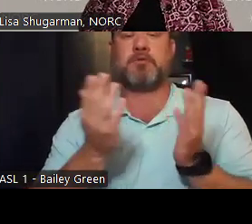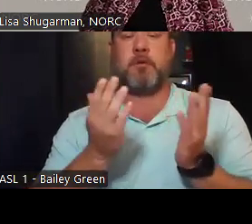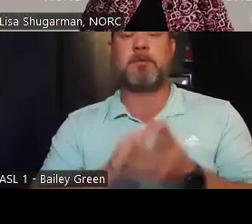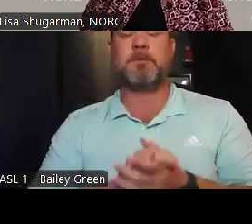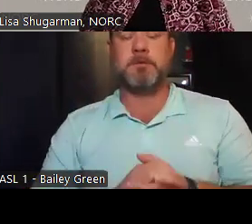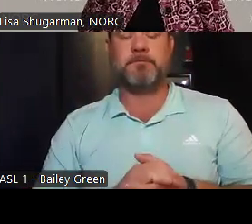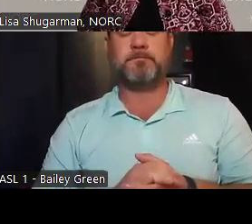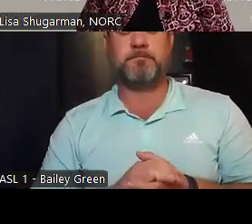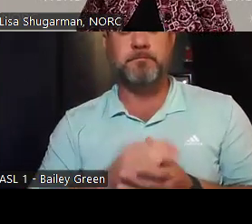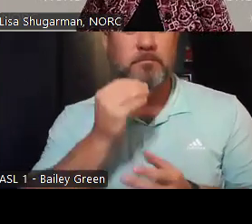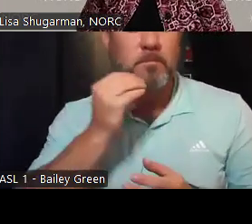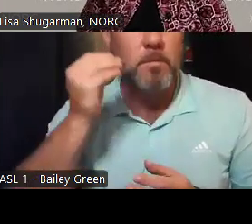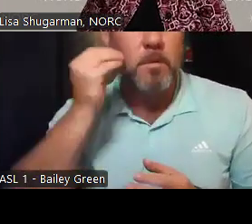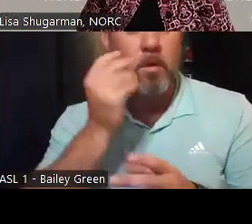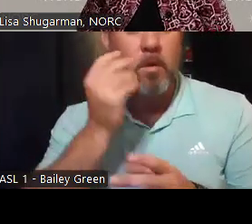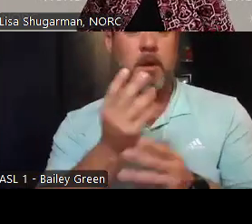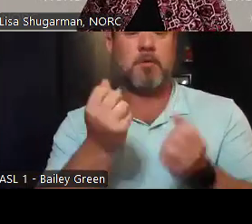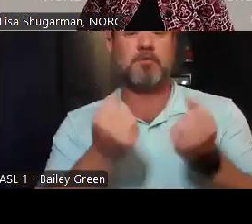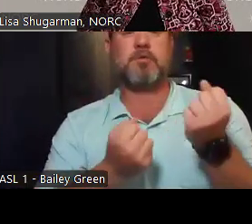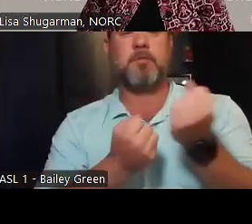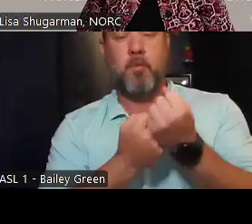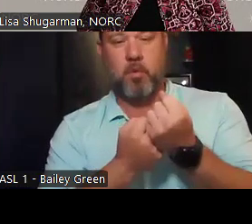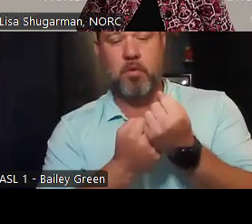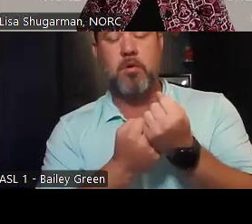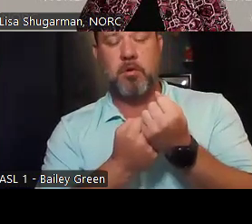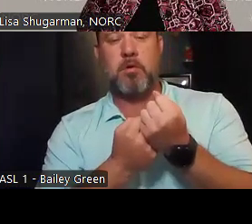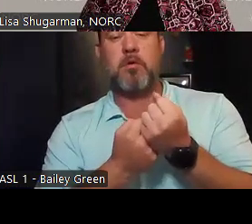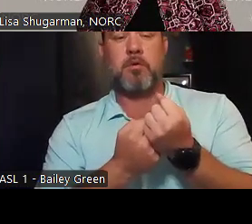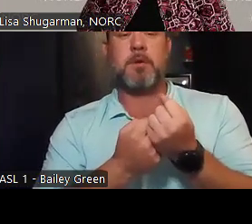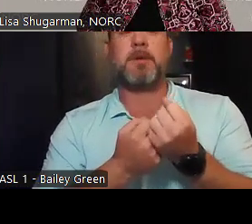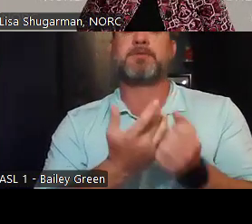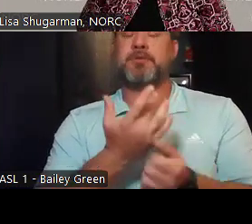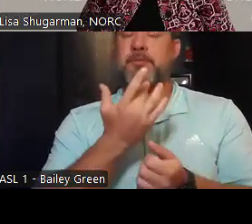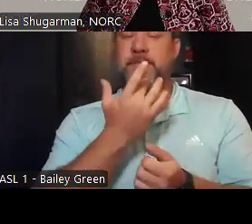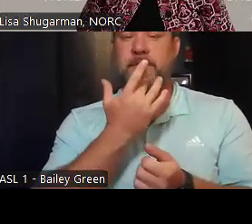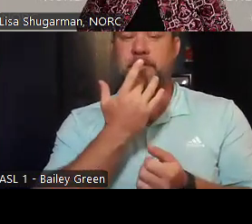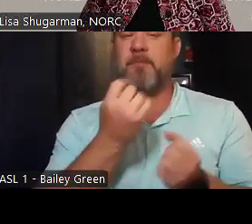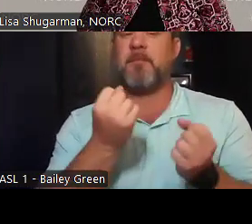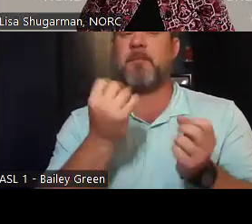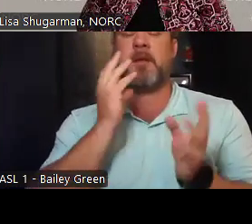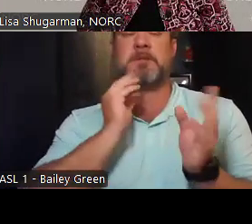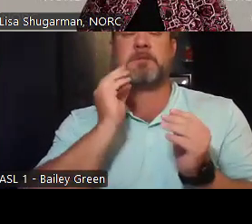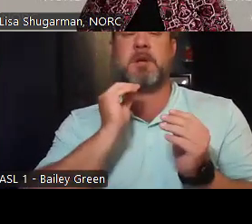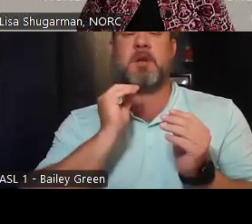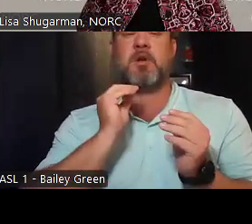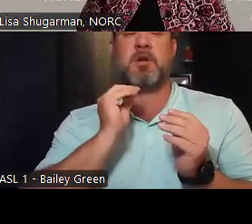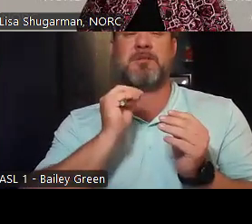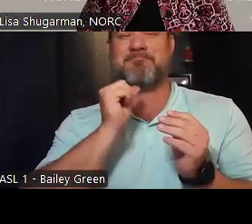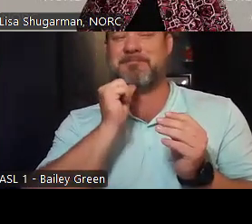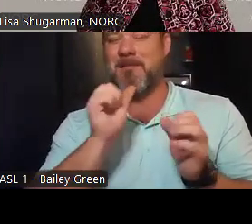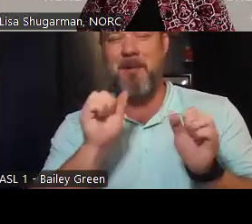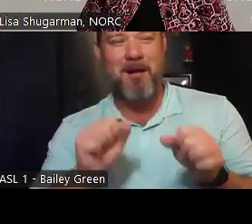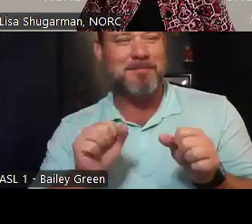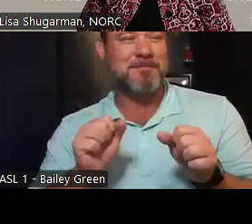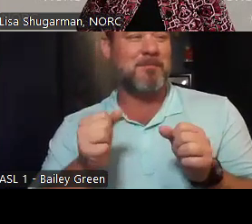into at-home care support, receiving care in one's home is highly preferred, but many experience it as not feasible,